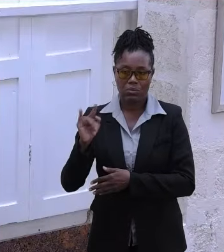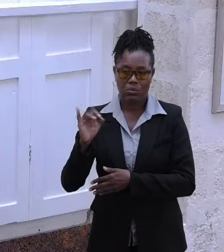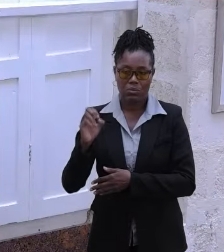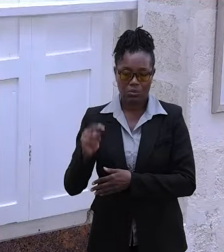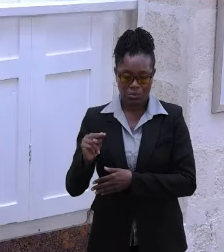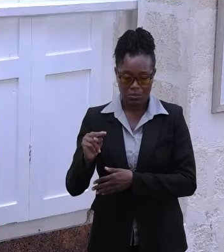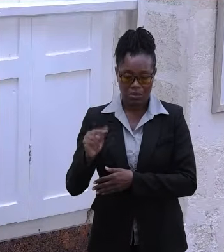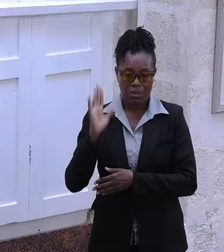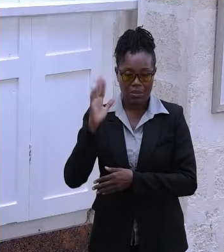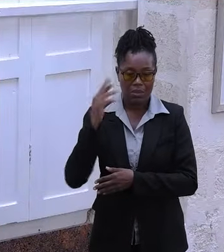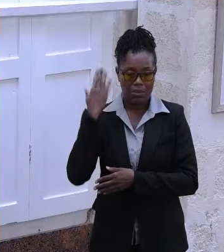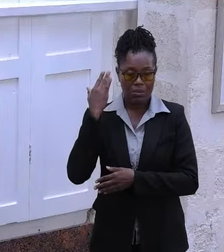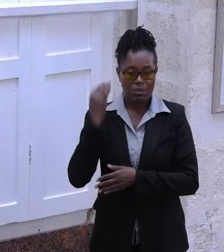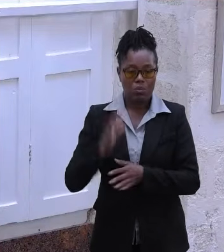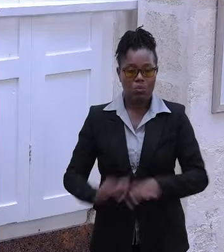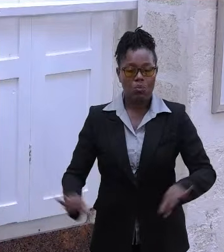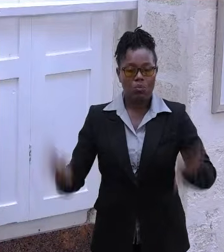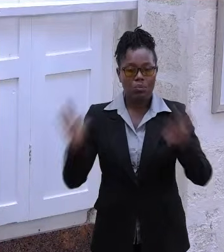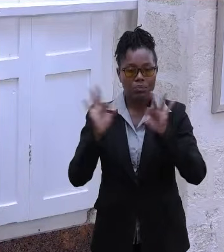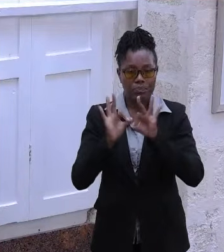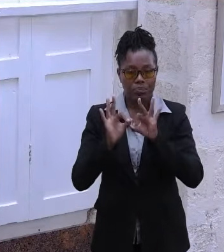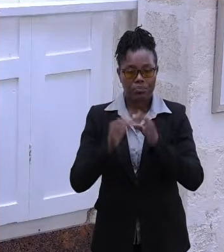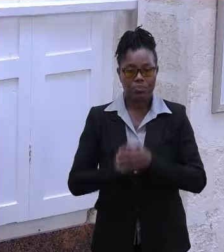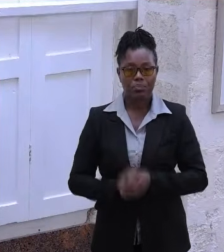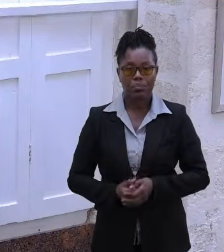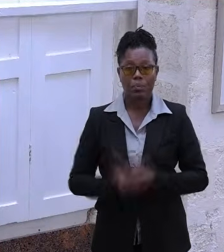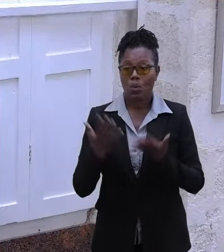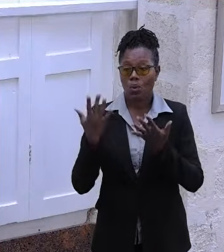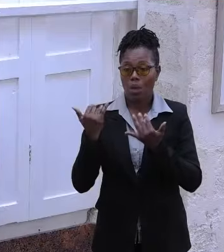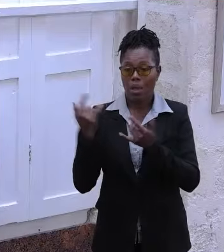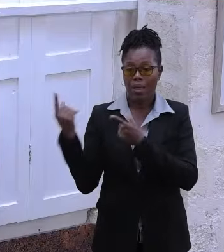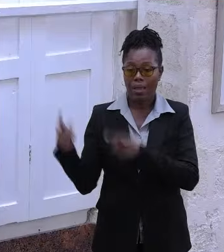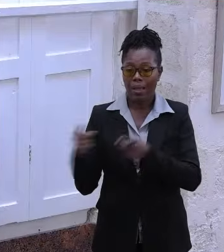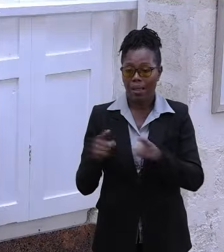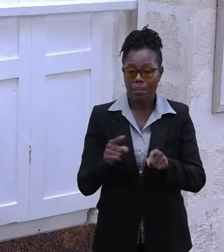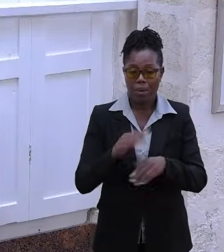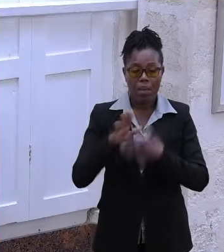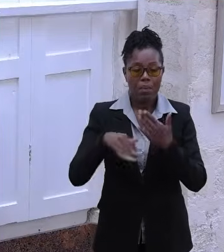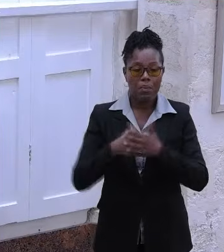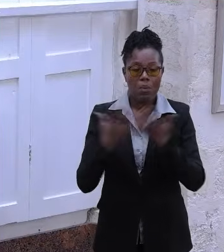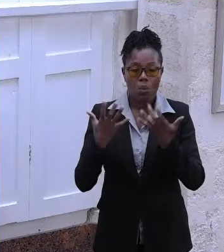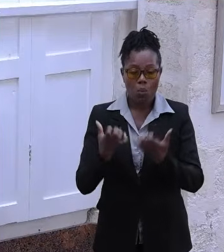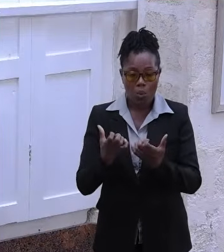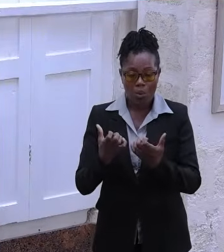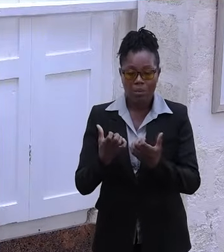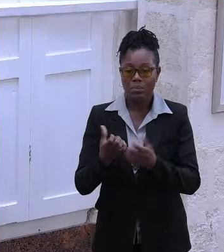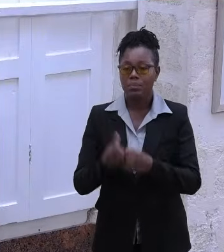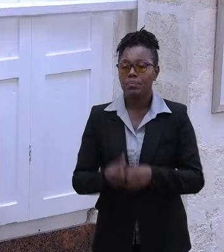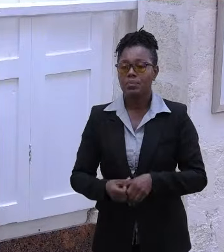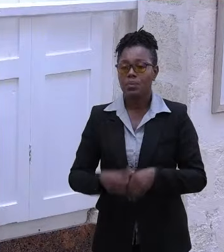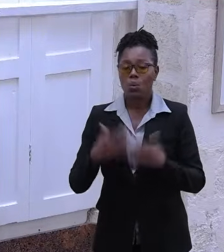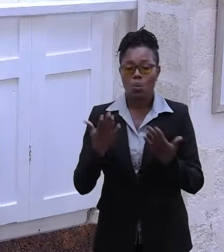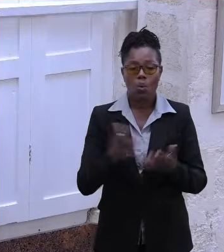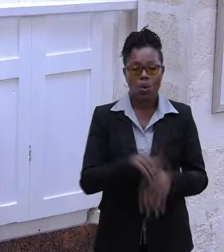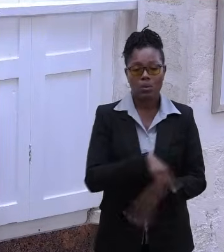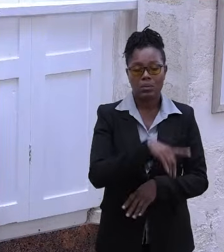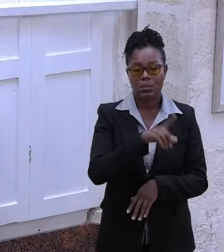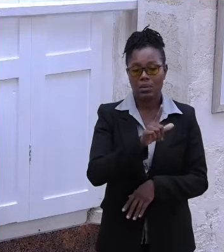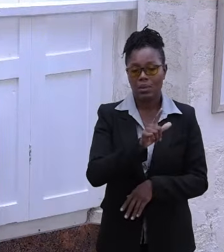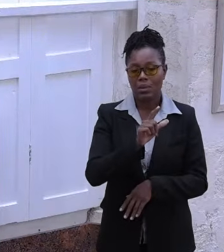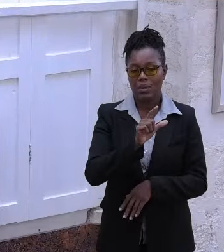because in what has happened, everybody know what the intent was, everybody know what the legislation